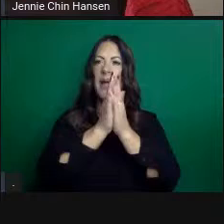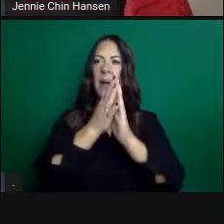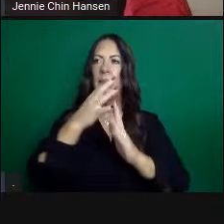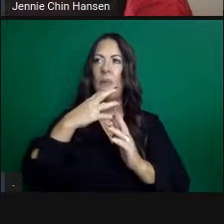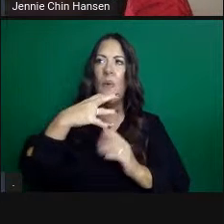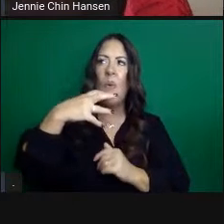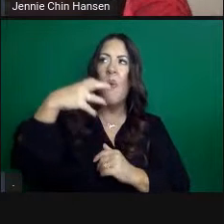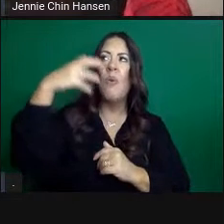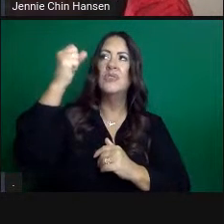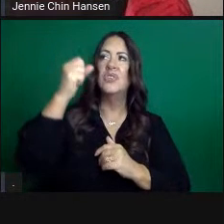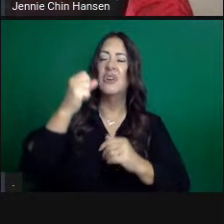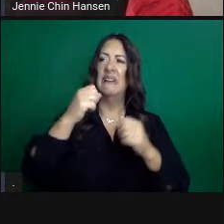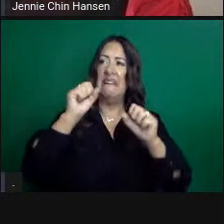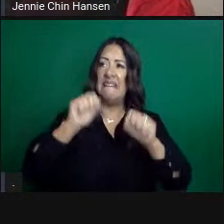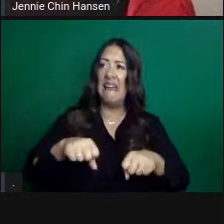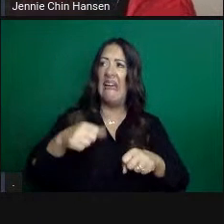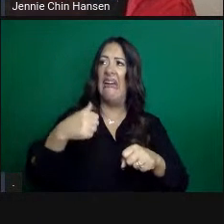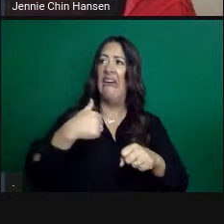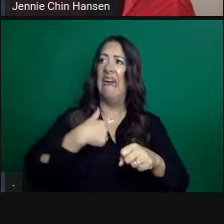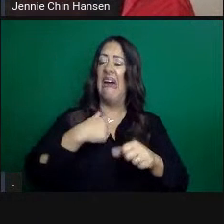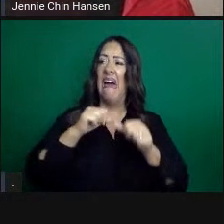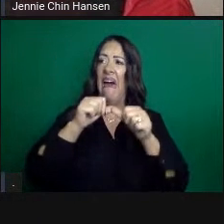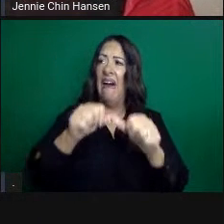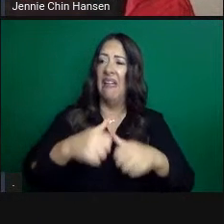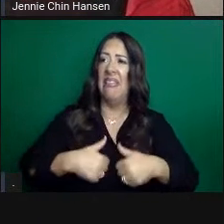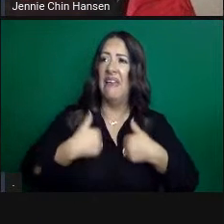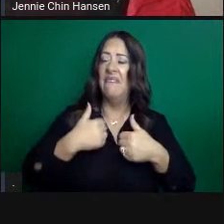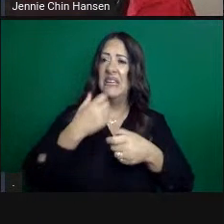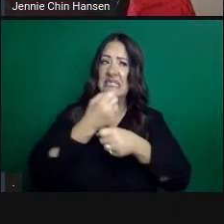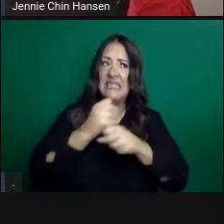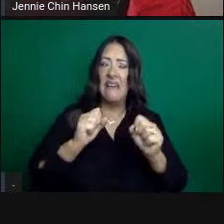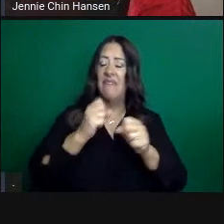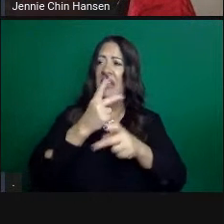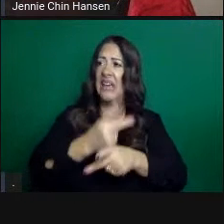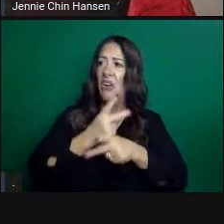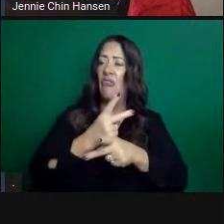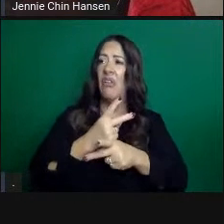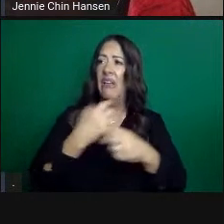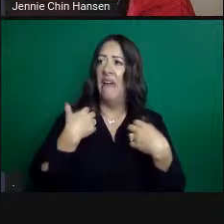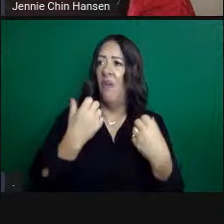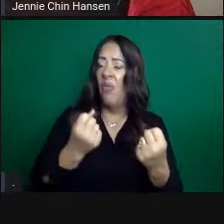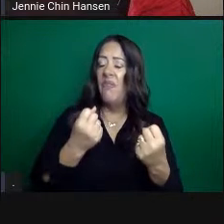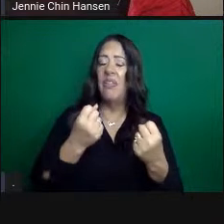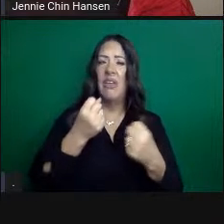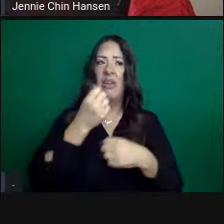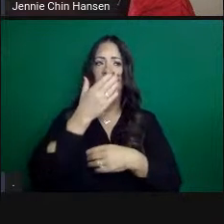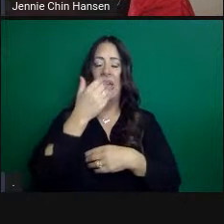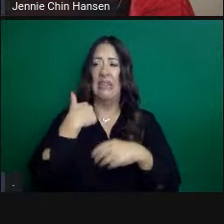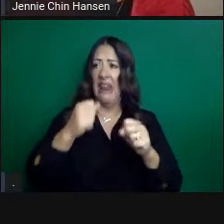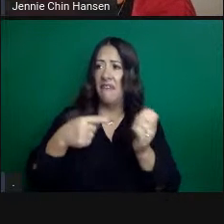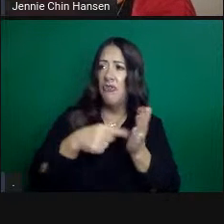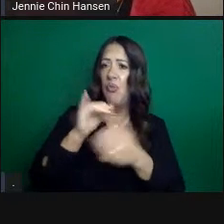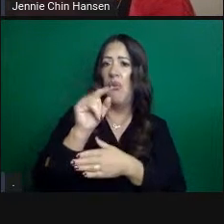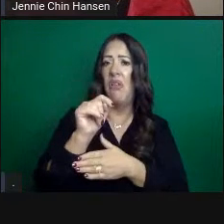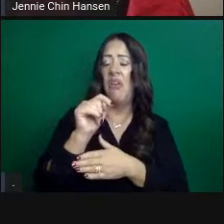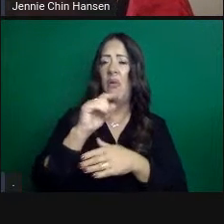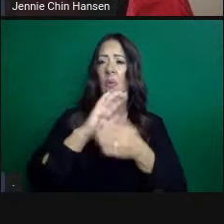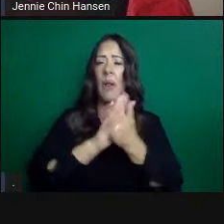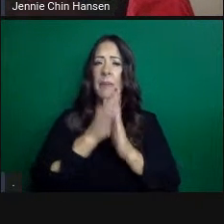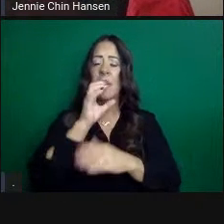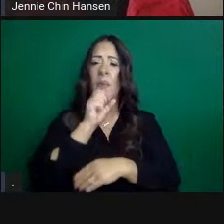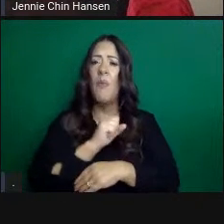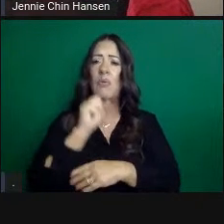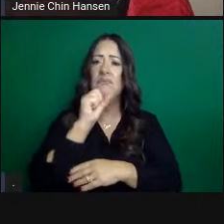that they can afford to age. So one of the things that I wanted to convey is that because